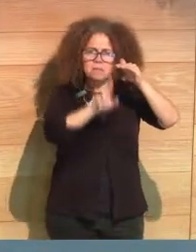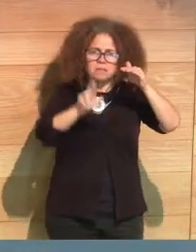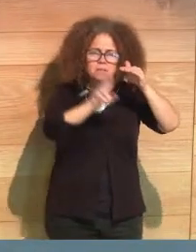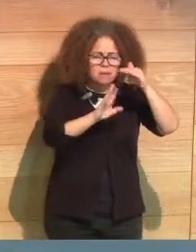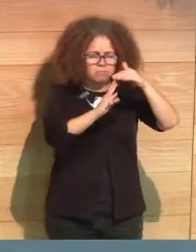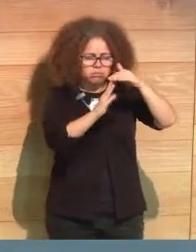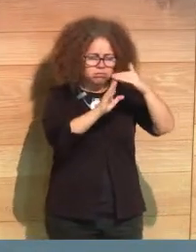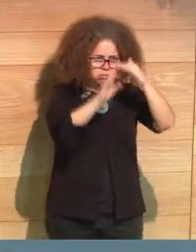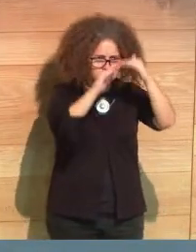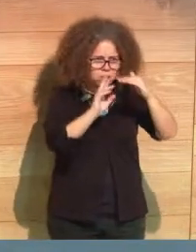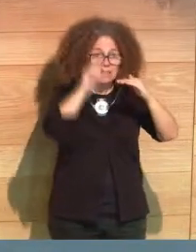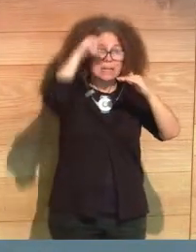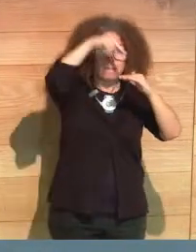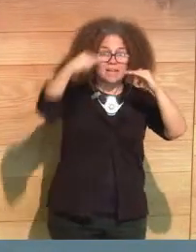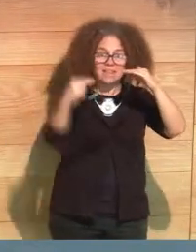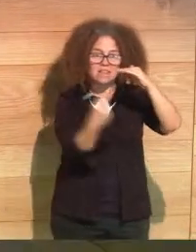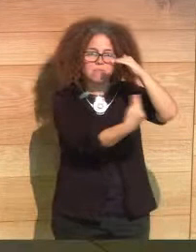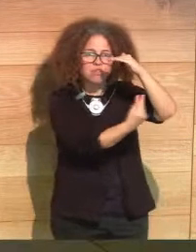perception of reality.